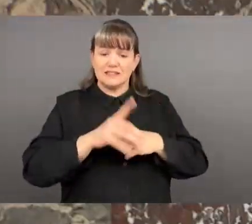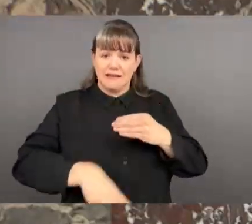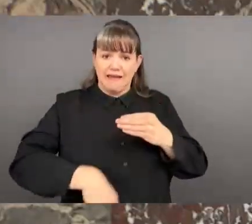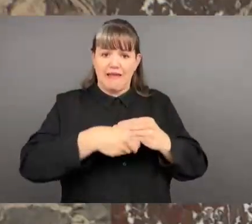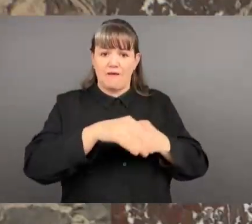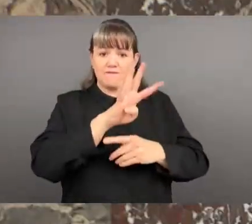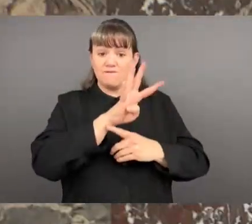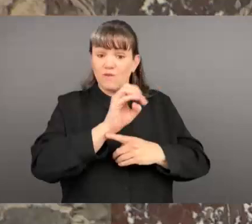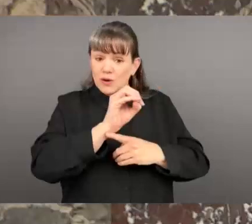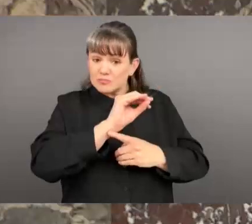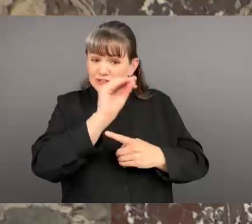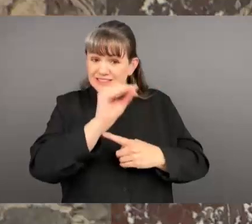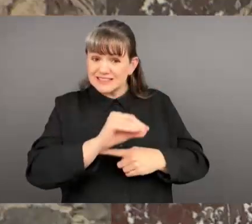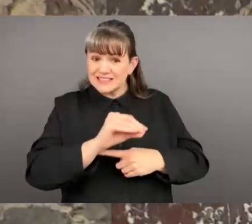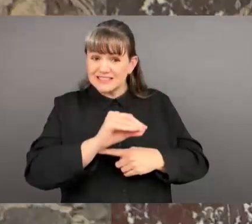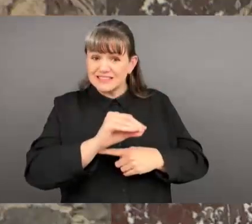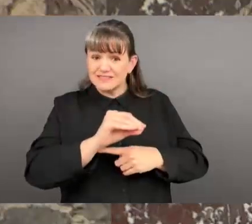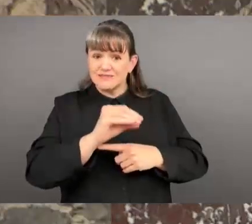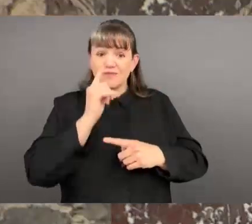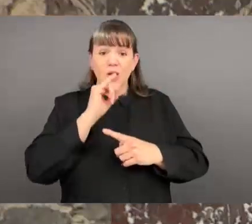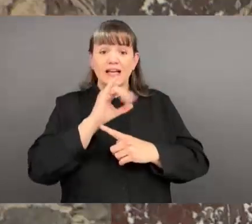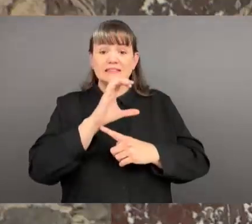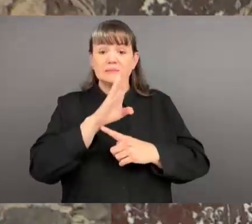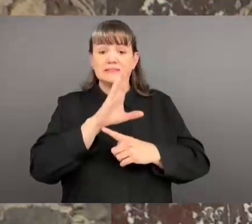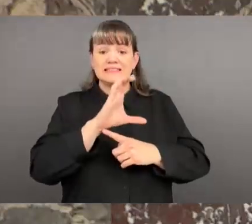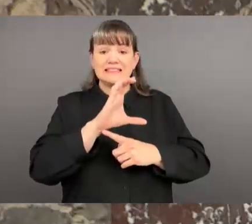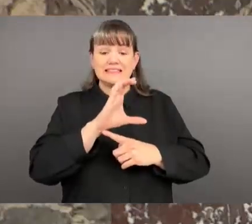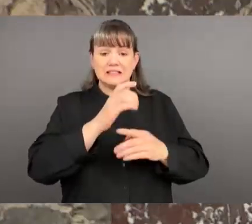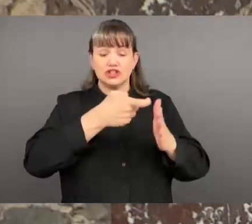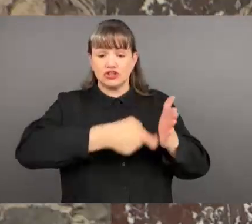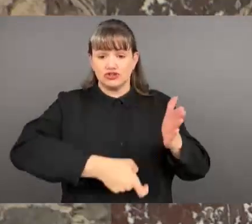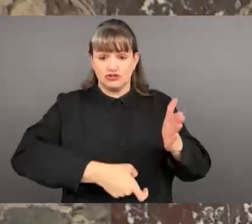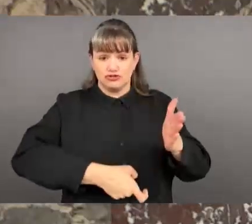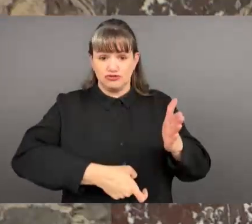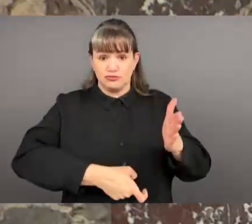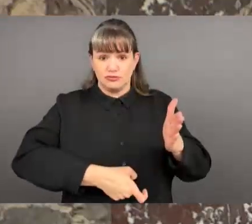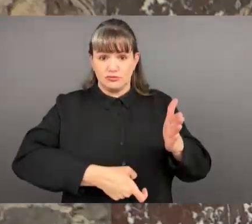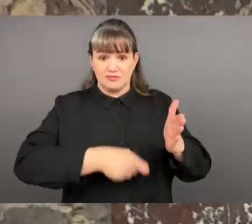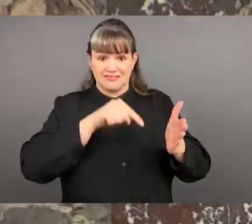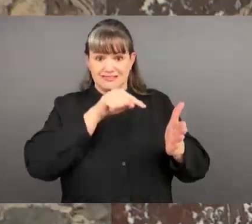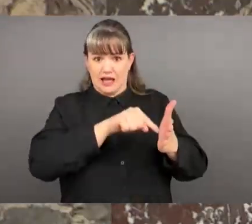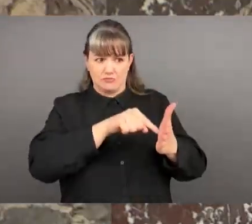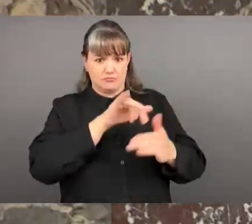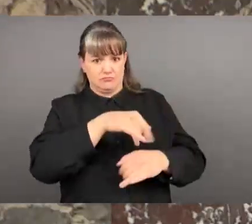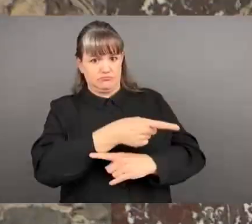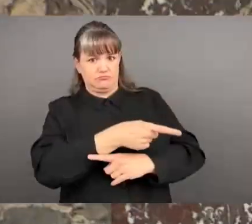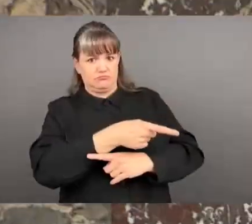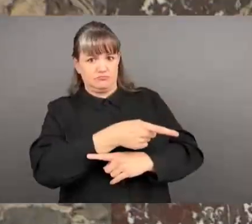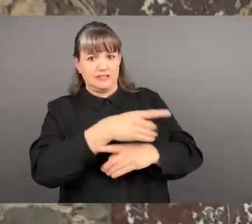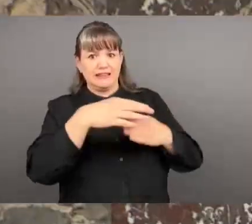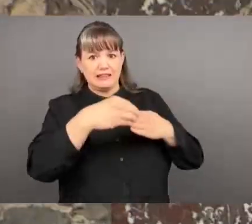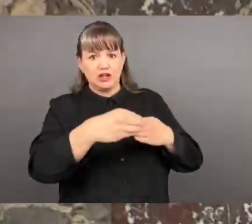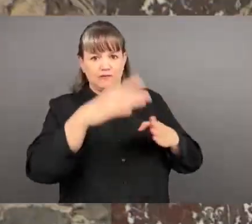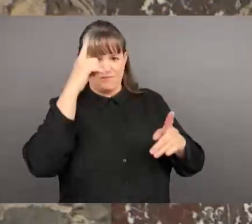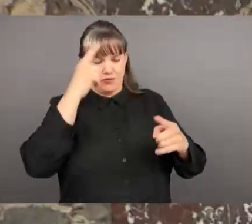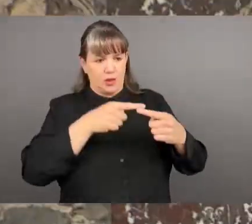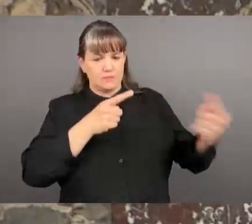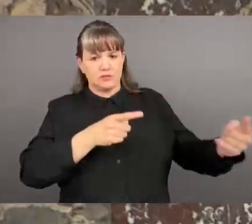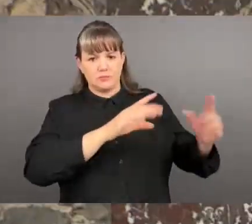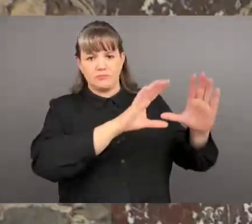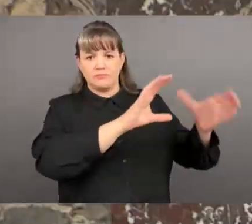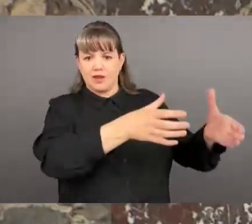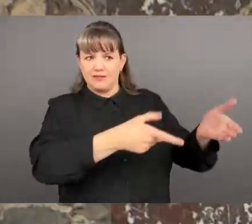the Opposition, Honourable Speaker. He stands in this House and he fearmongers on road pricing and vehicle levies and other